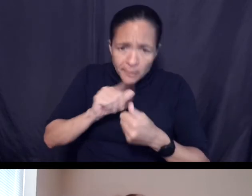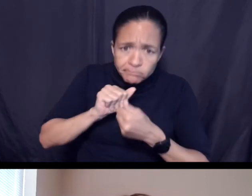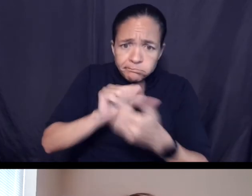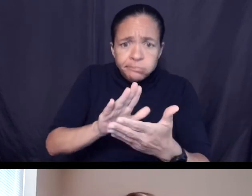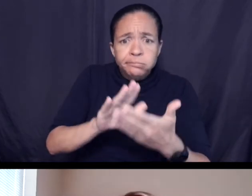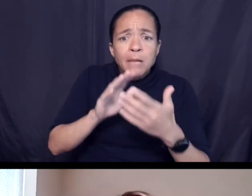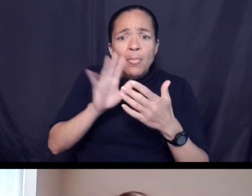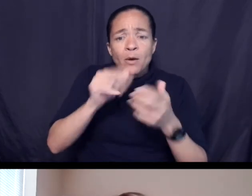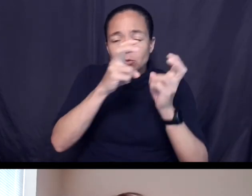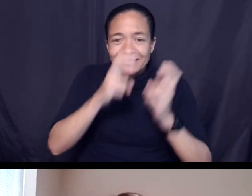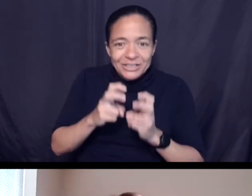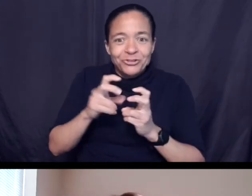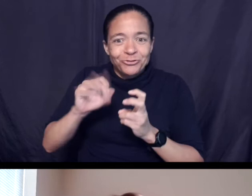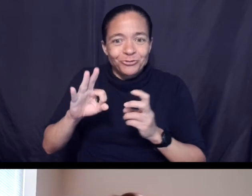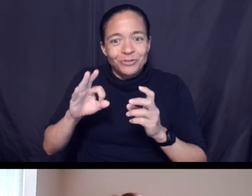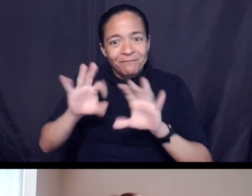address those issues.